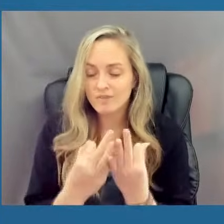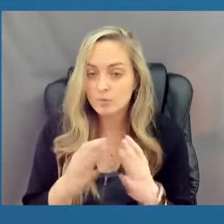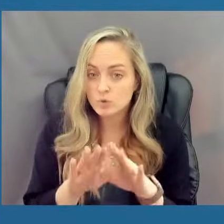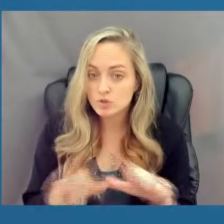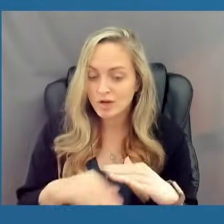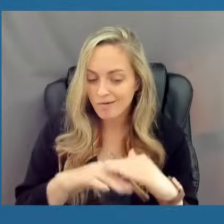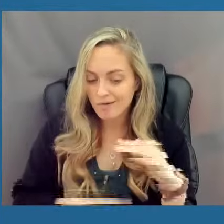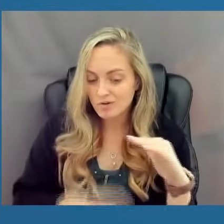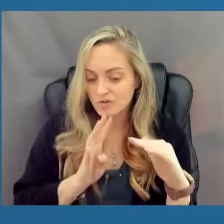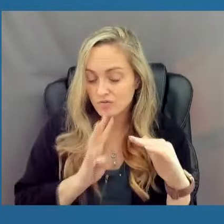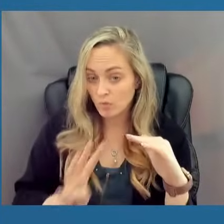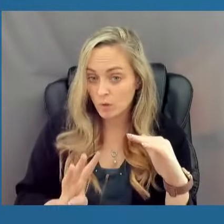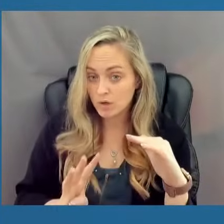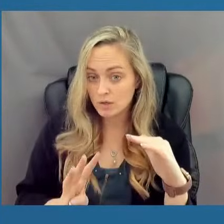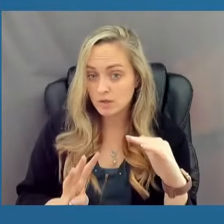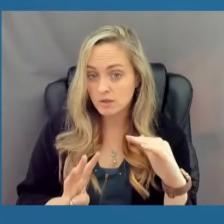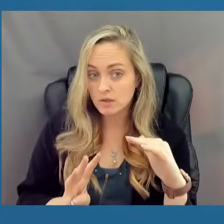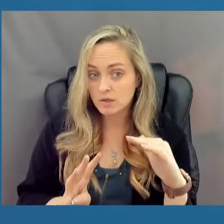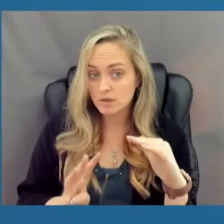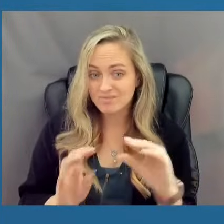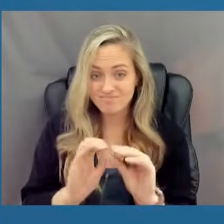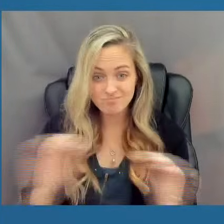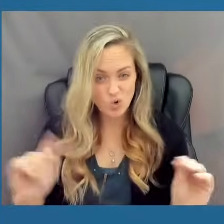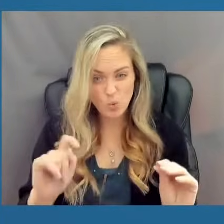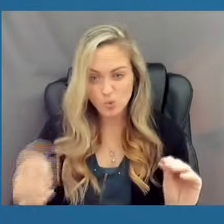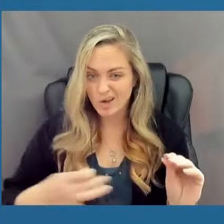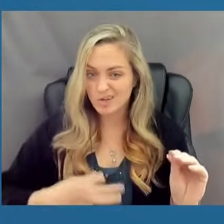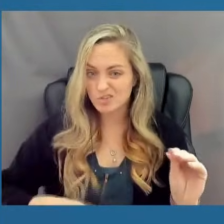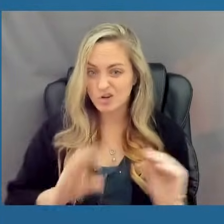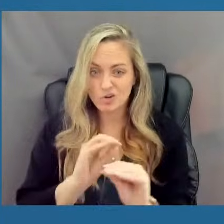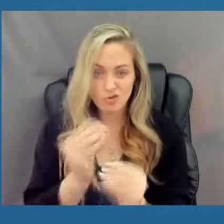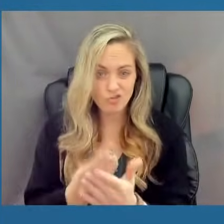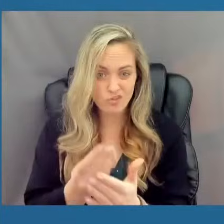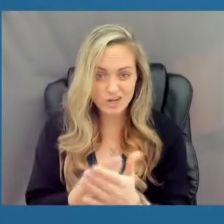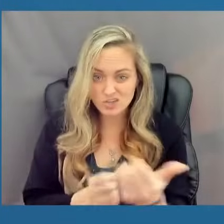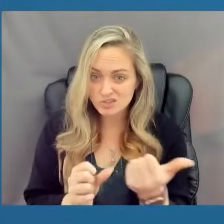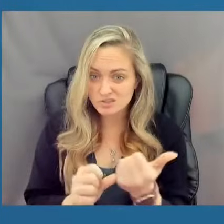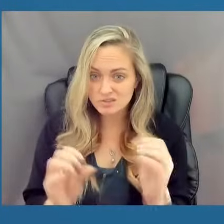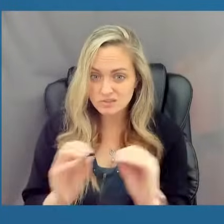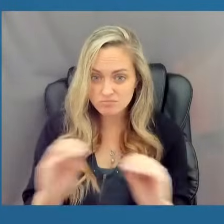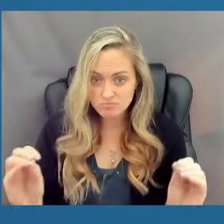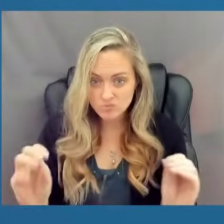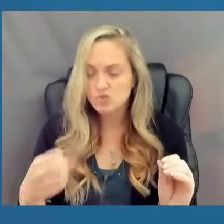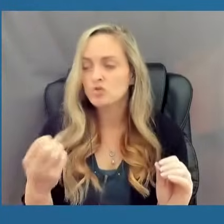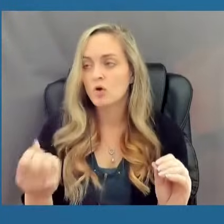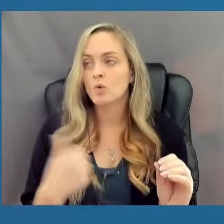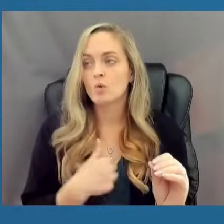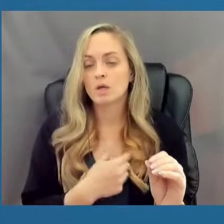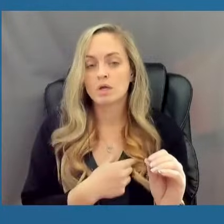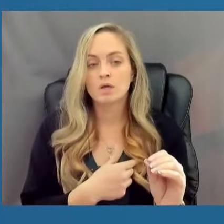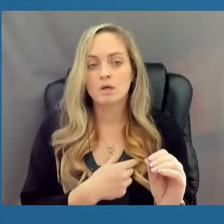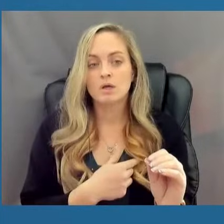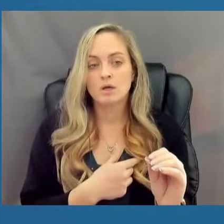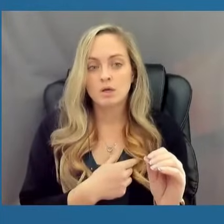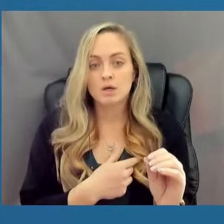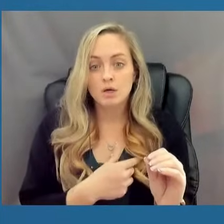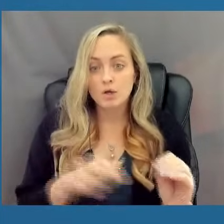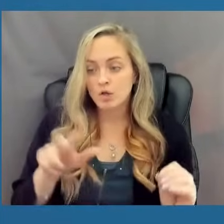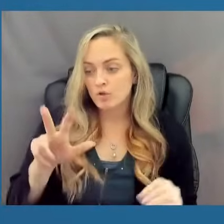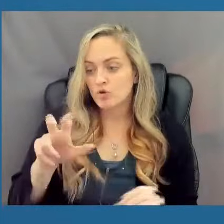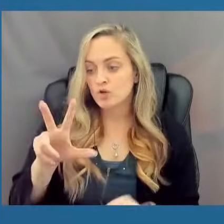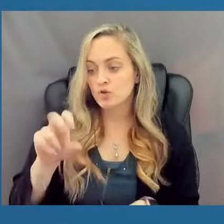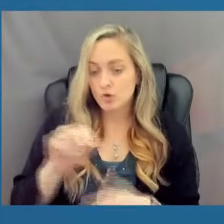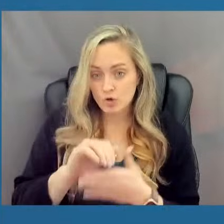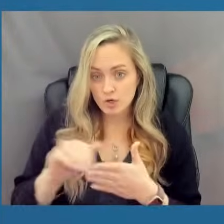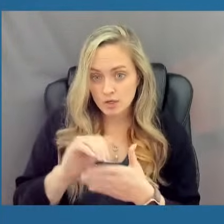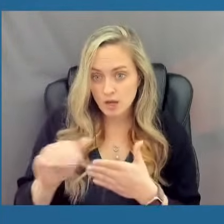age of 4, there was no tax credit, there was no financial assistance. So we went from $330 the next